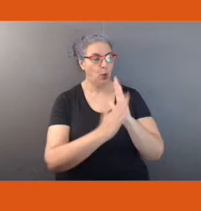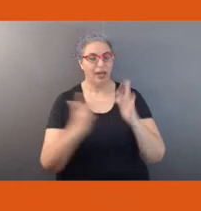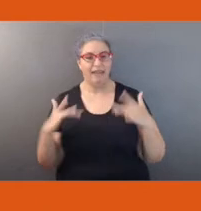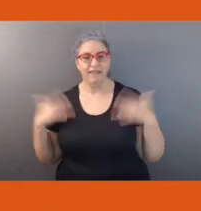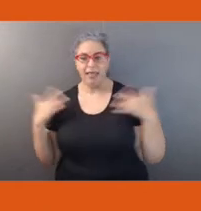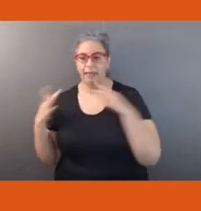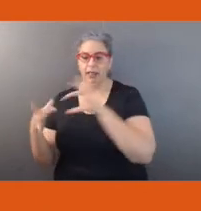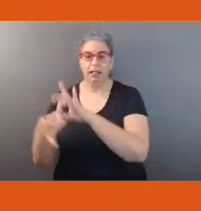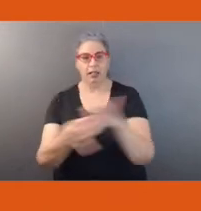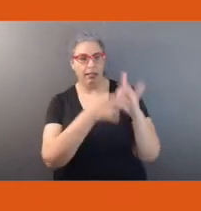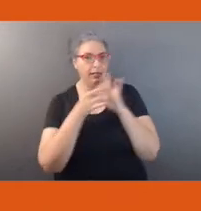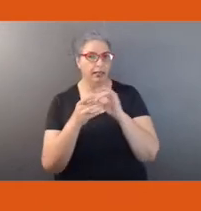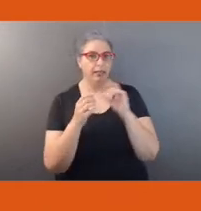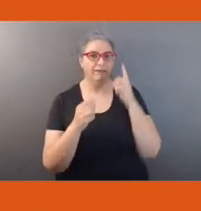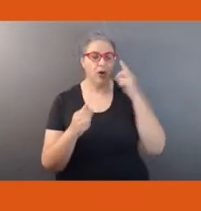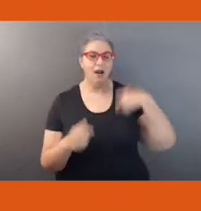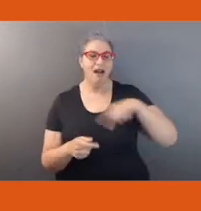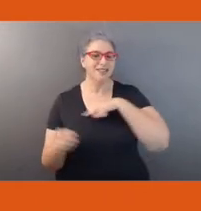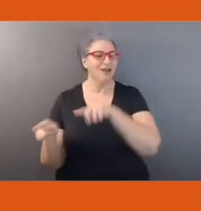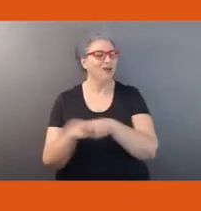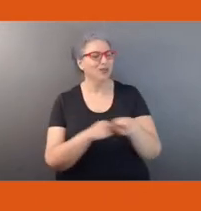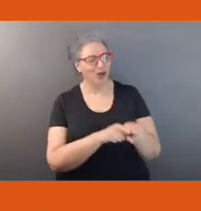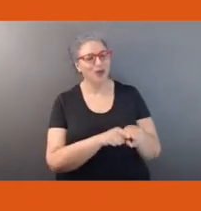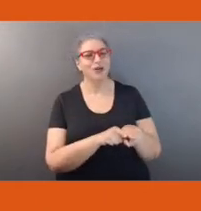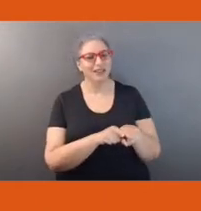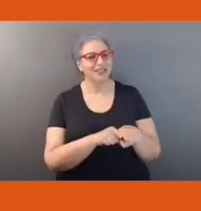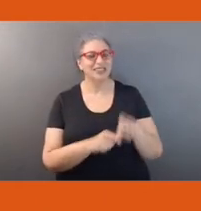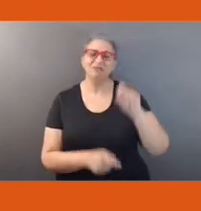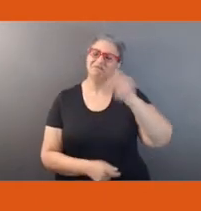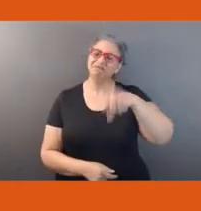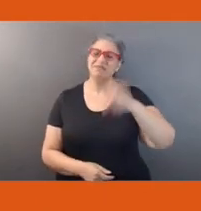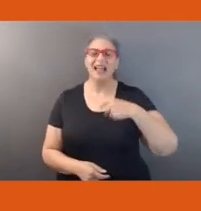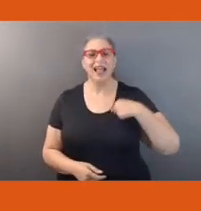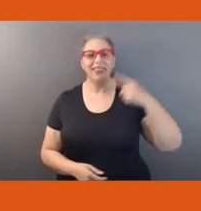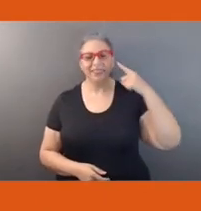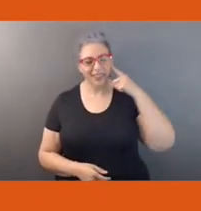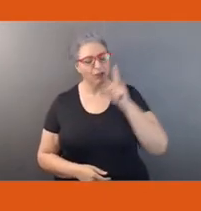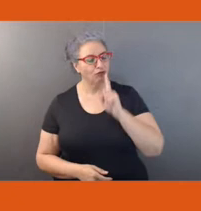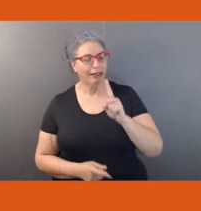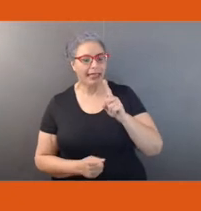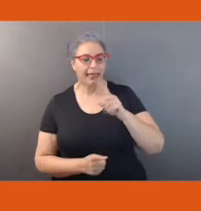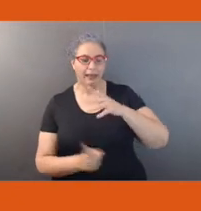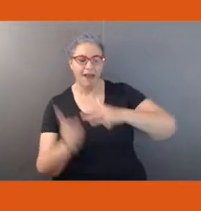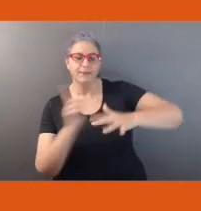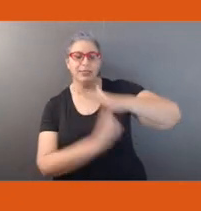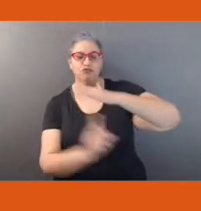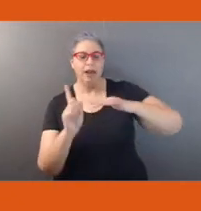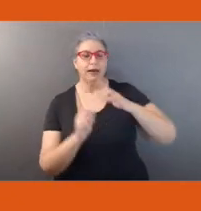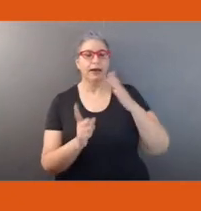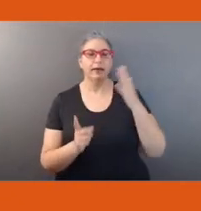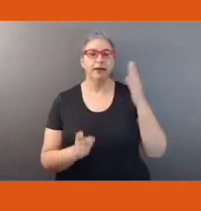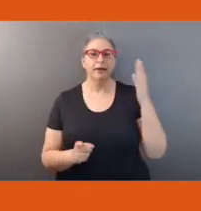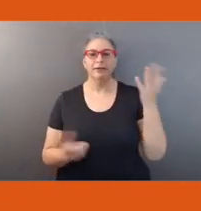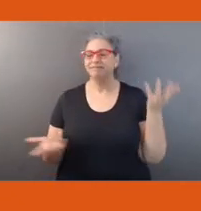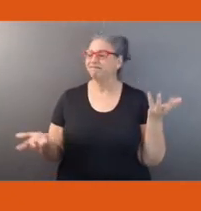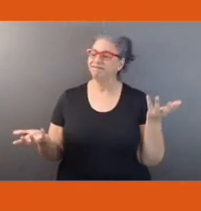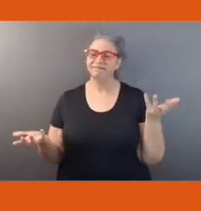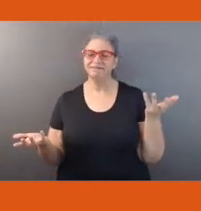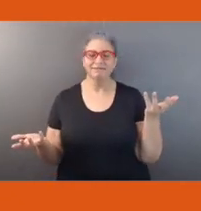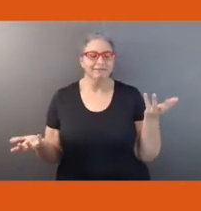community available to us as well. So, yeah, I think I've been surrounded by good,